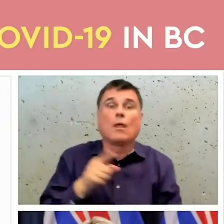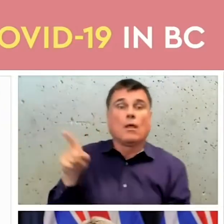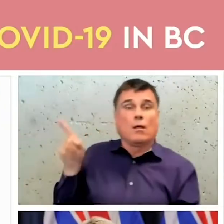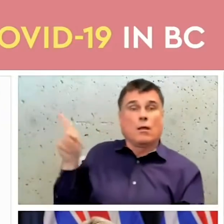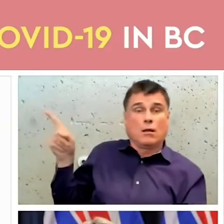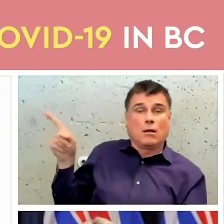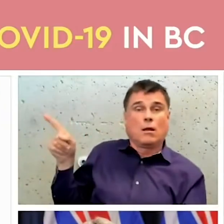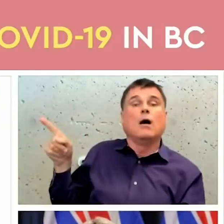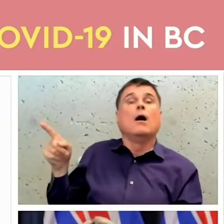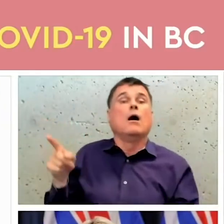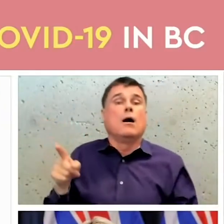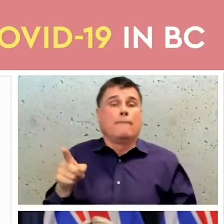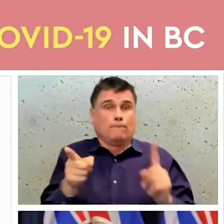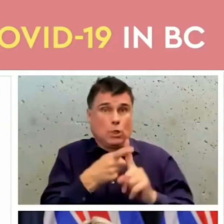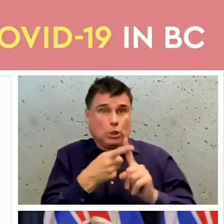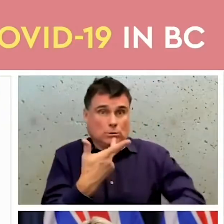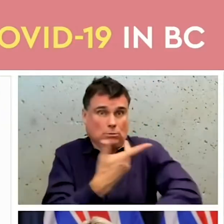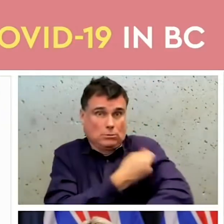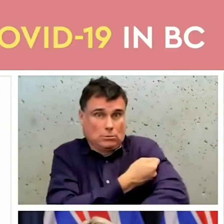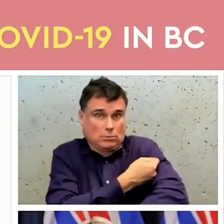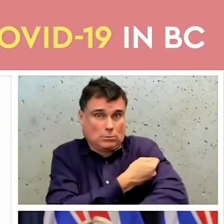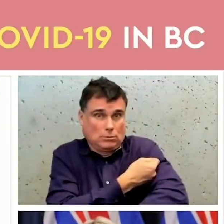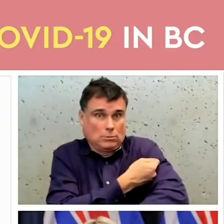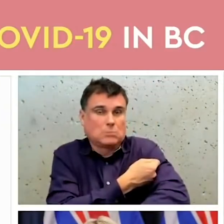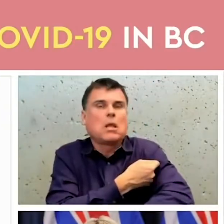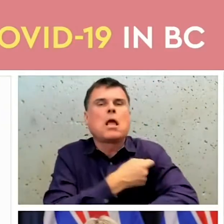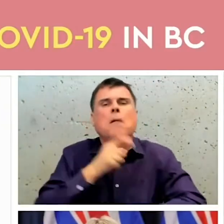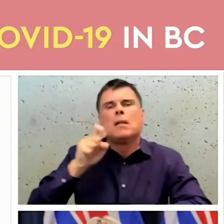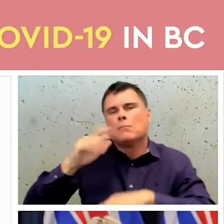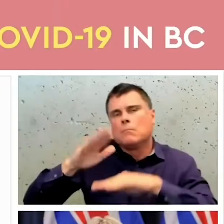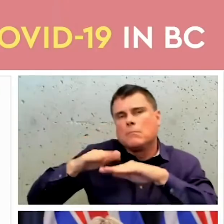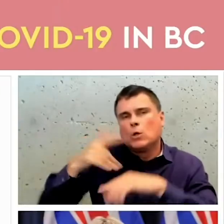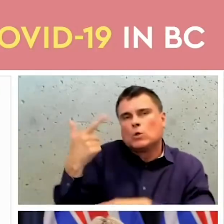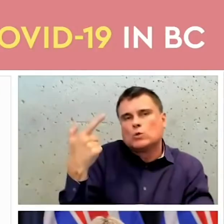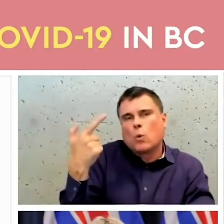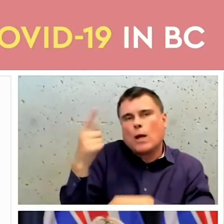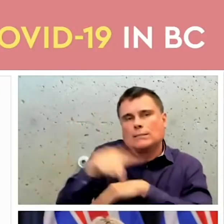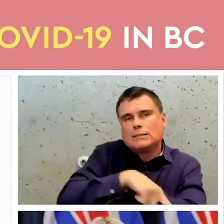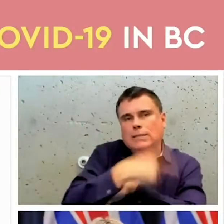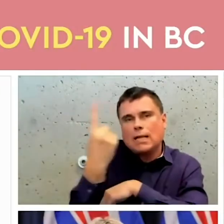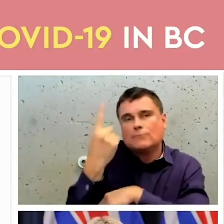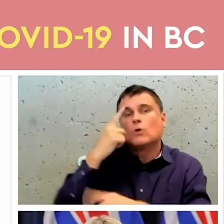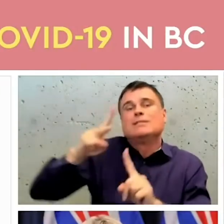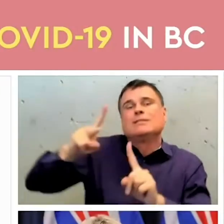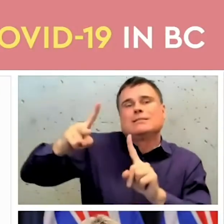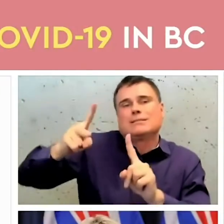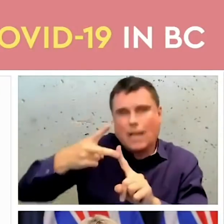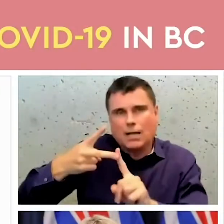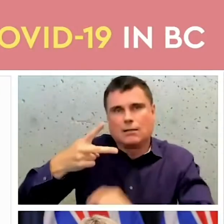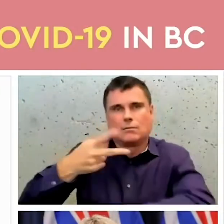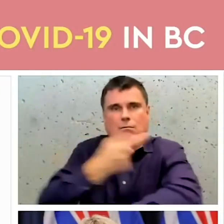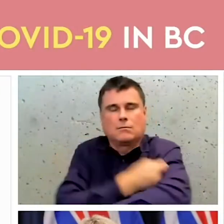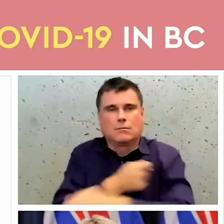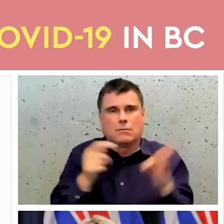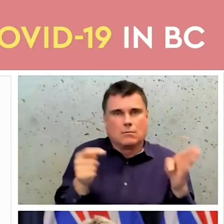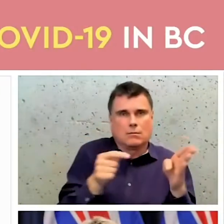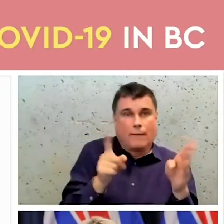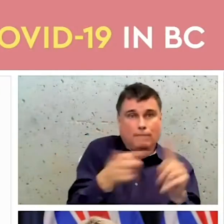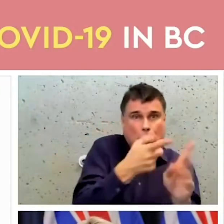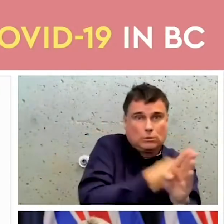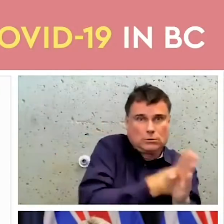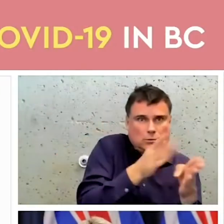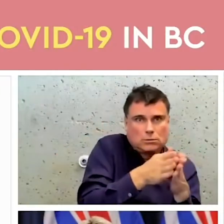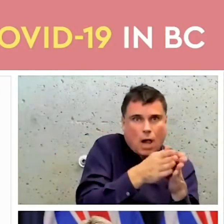days. When NACI looked at that information, they also looked at the information that we have about how the extended interval